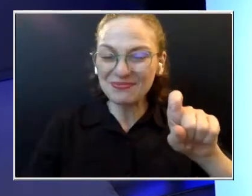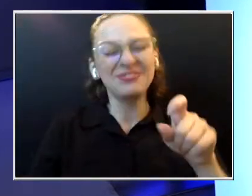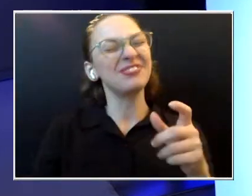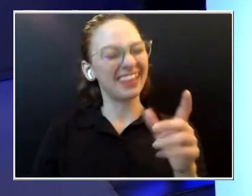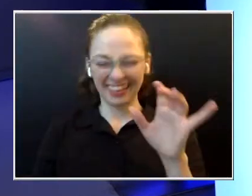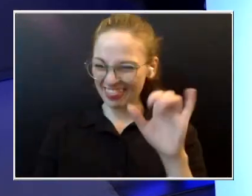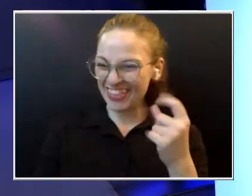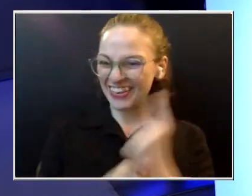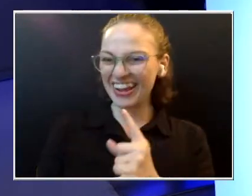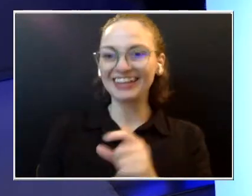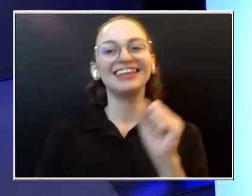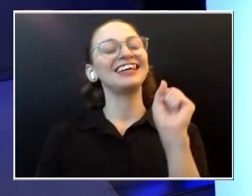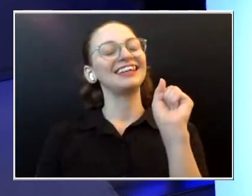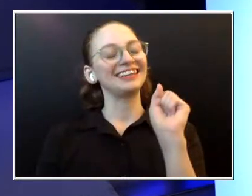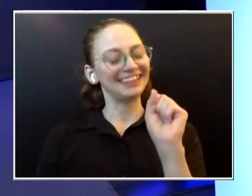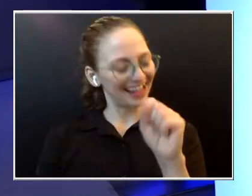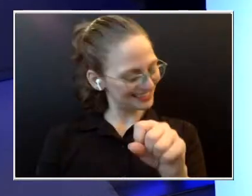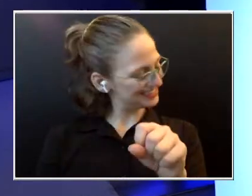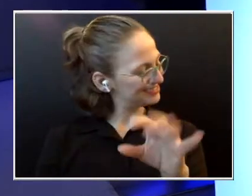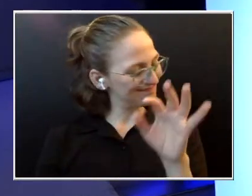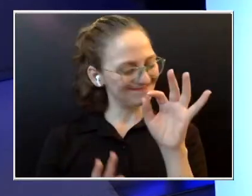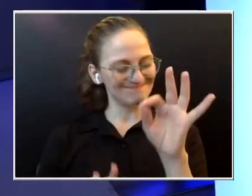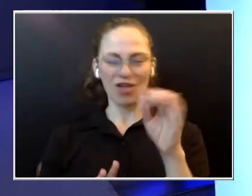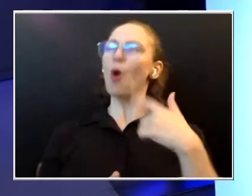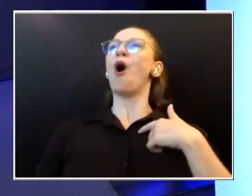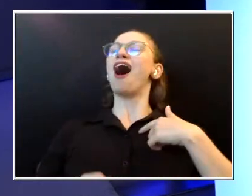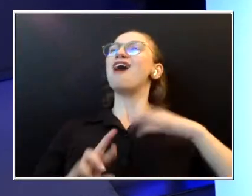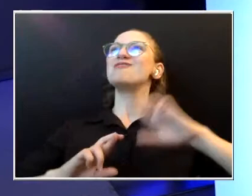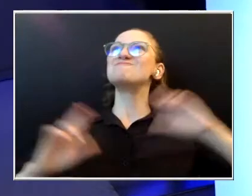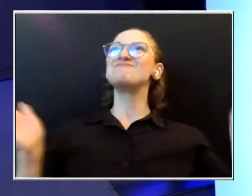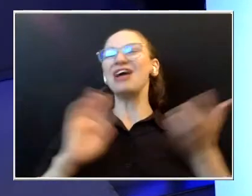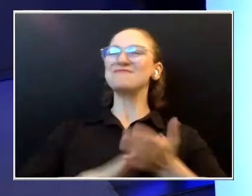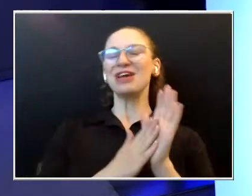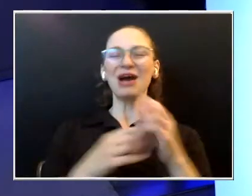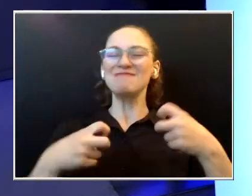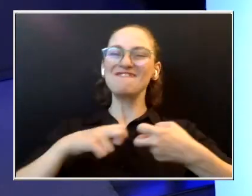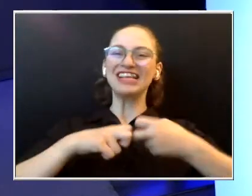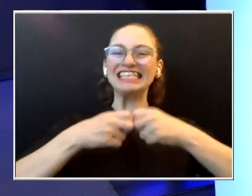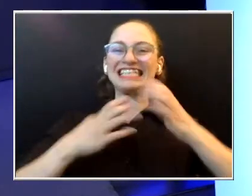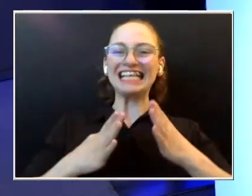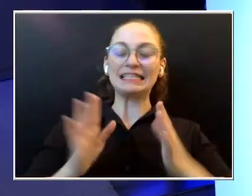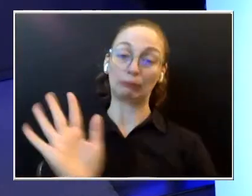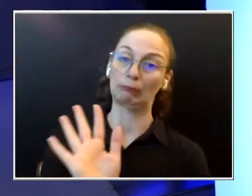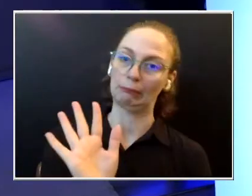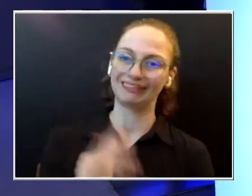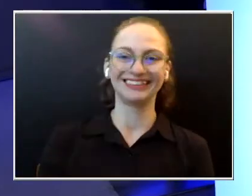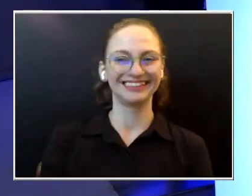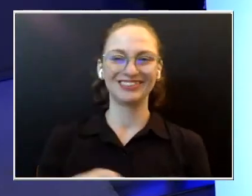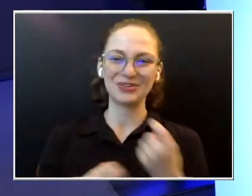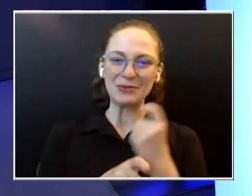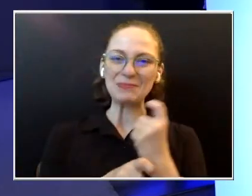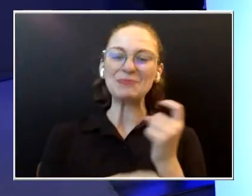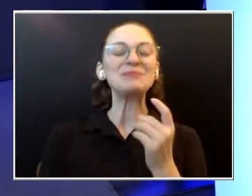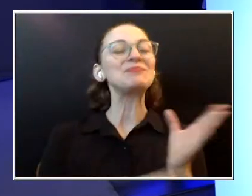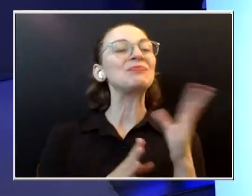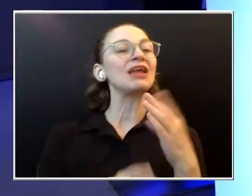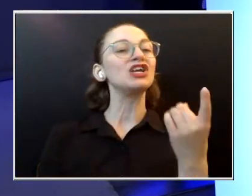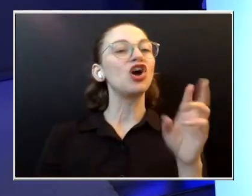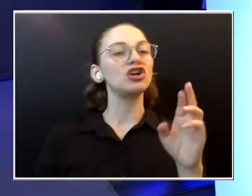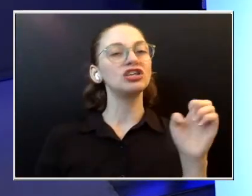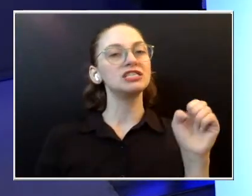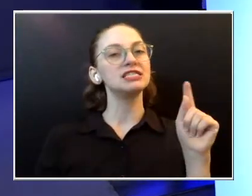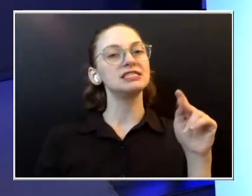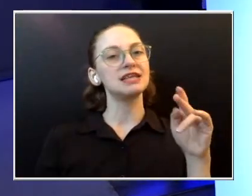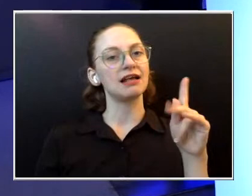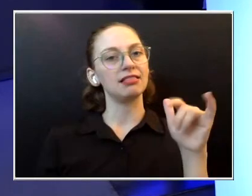down. I think I could go become a physicist. No, I couldn't. All right. Well, Dr. Stecklein, you brought some images comparing photons and